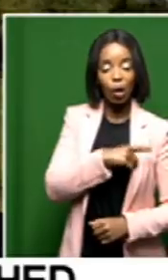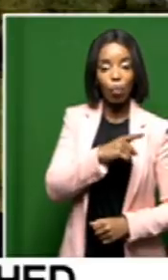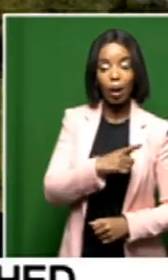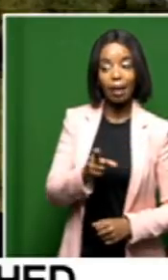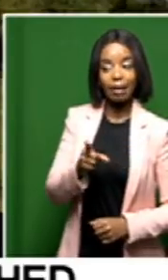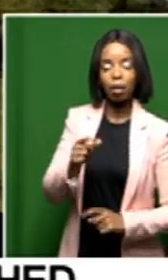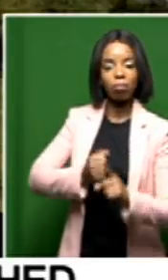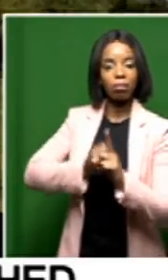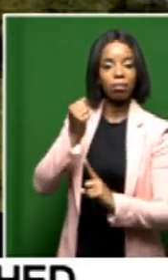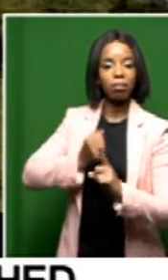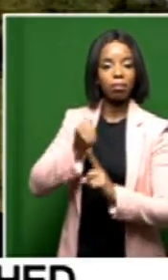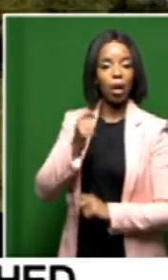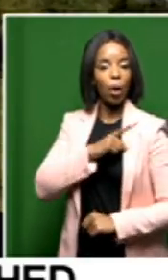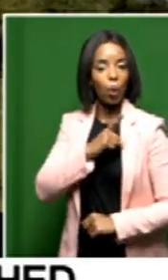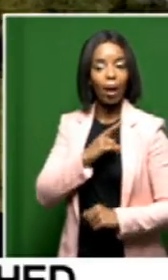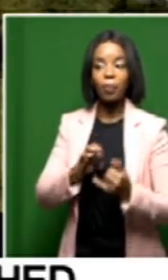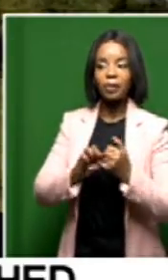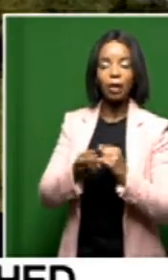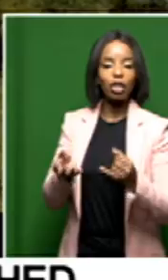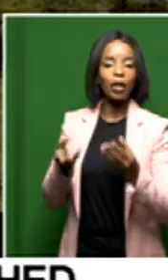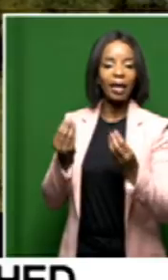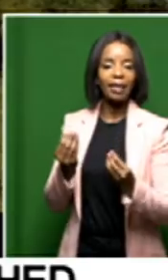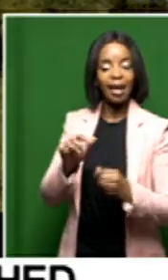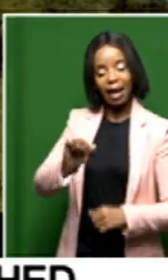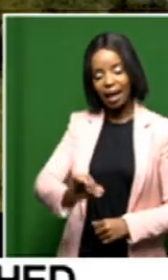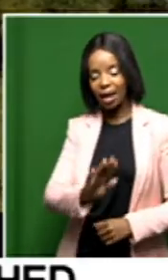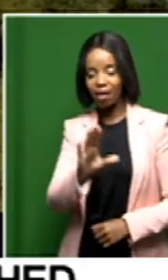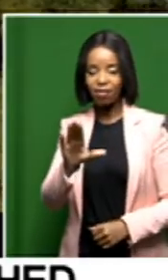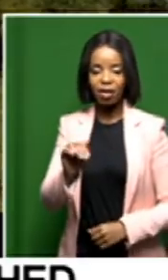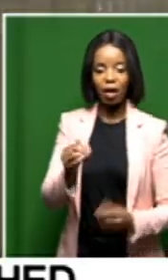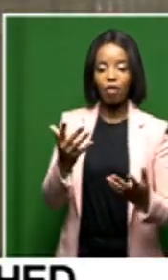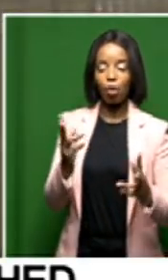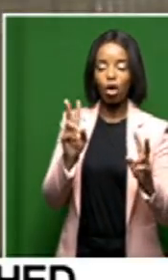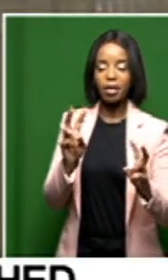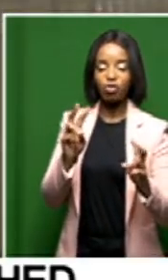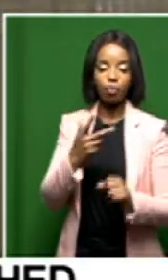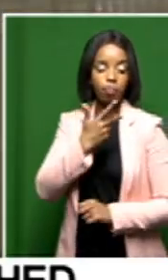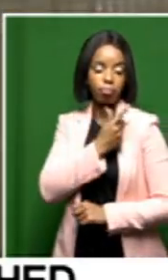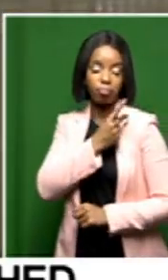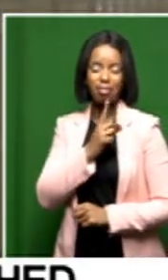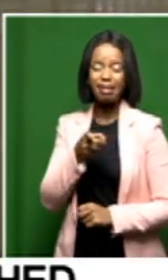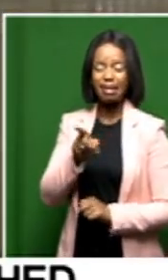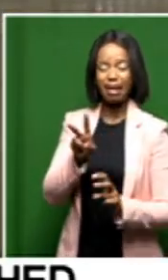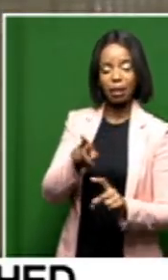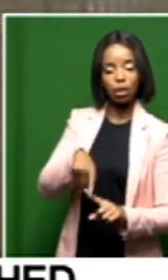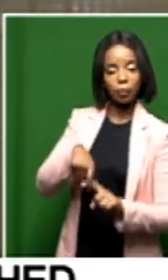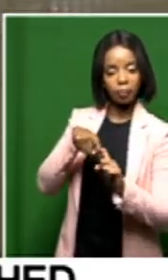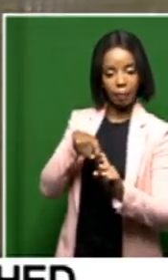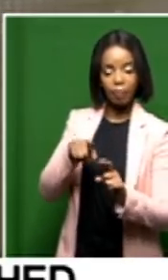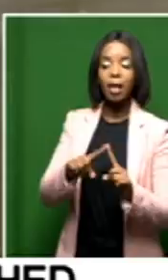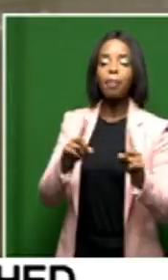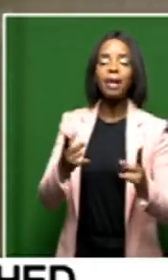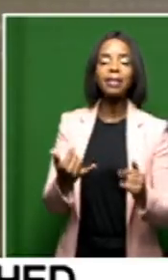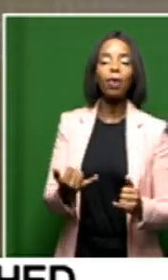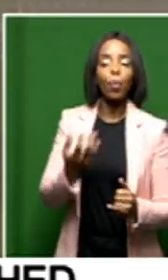and get Africa up there when it comes to the vaccination numbers, which we'll talk to in a short while. But obviously having a facility of